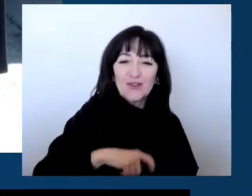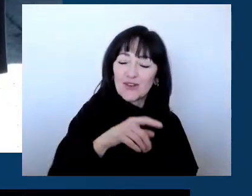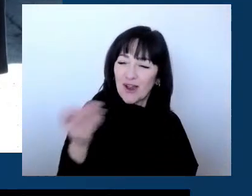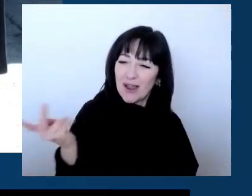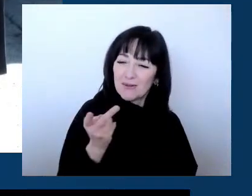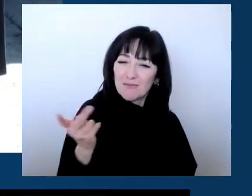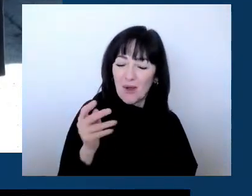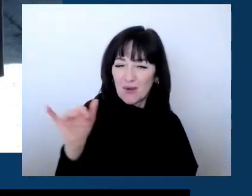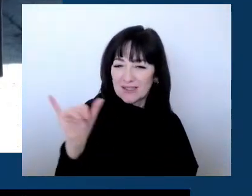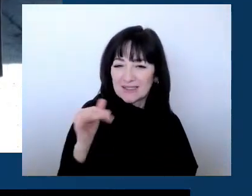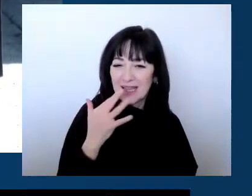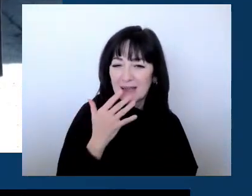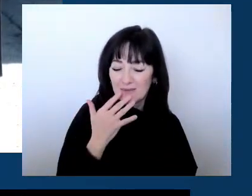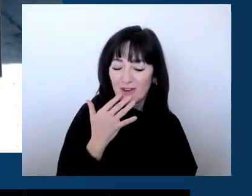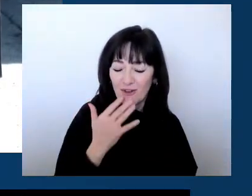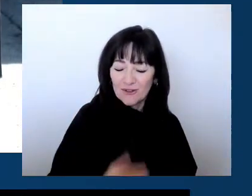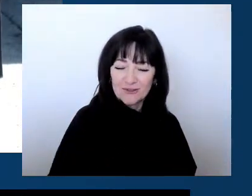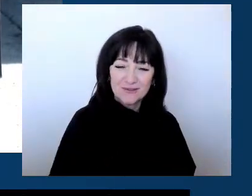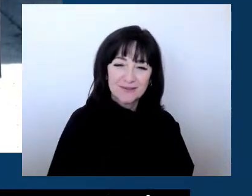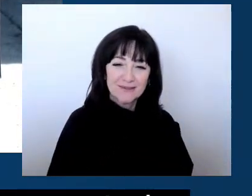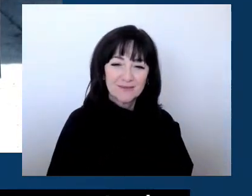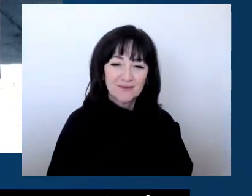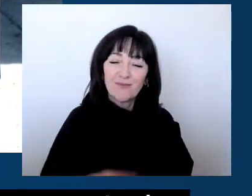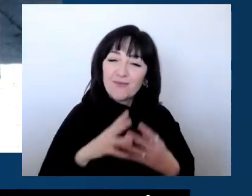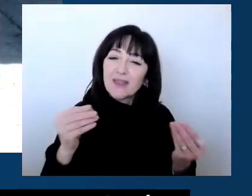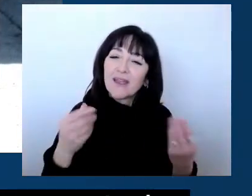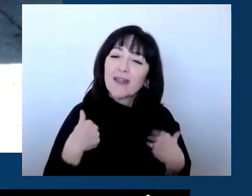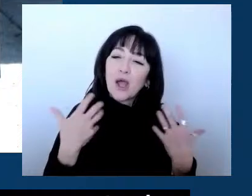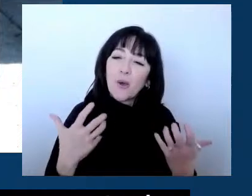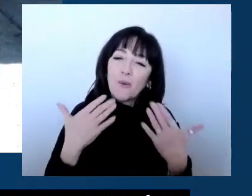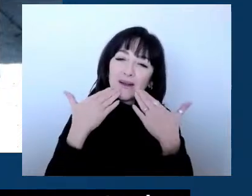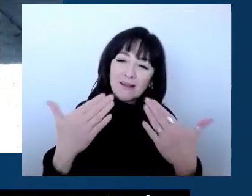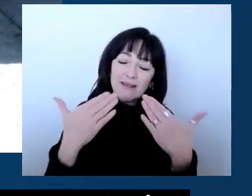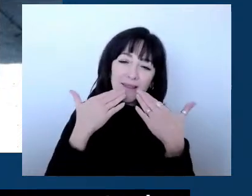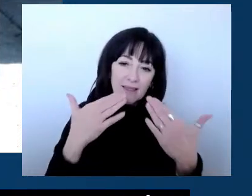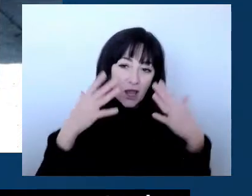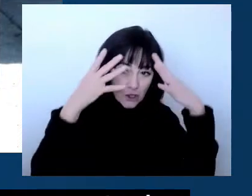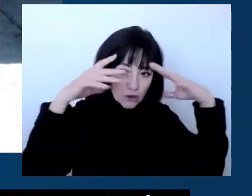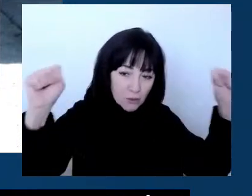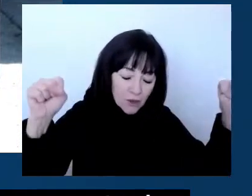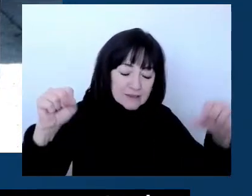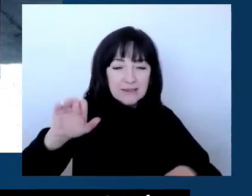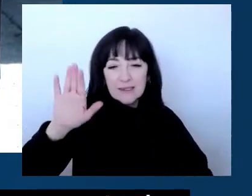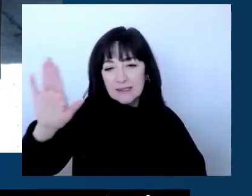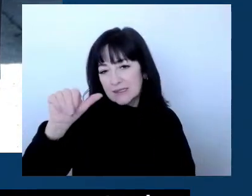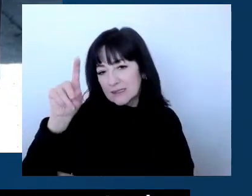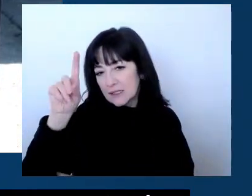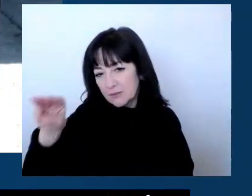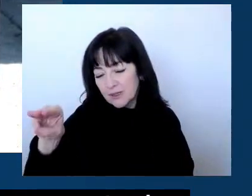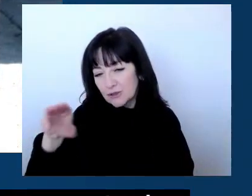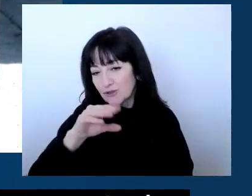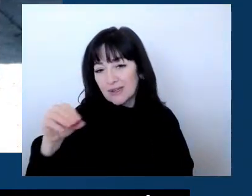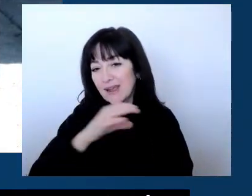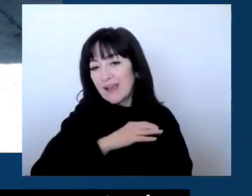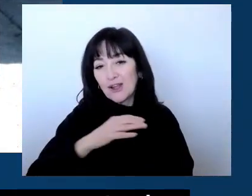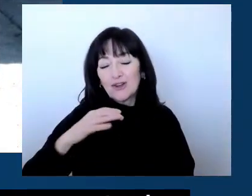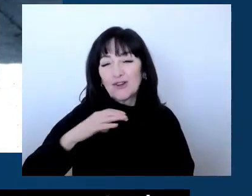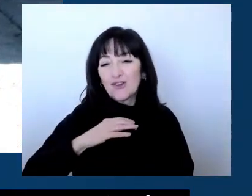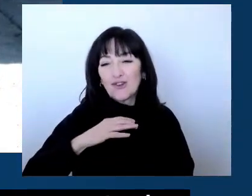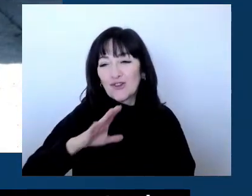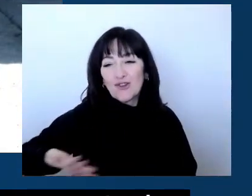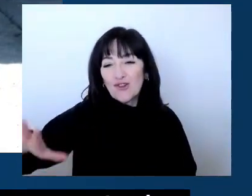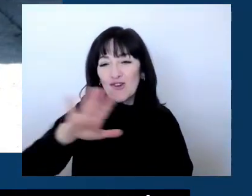And lastly, just to thank the President and his administration and our congressional delegation. The only guy who's probably more excited